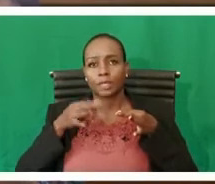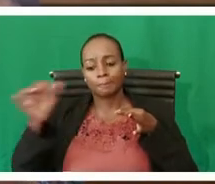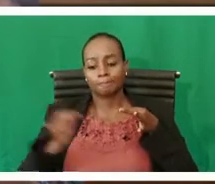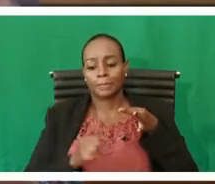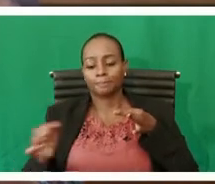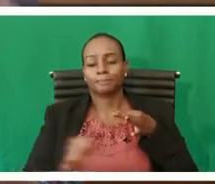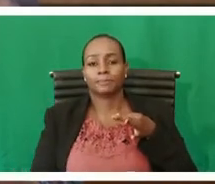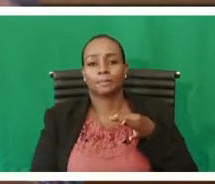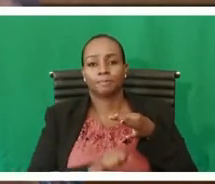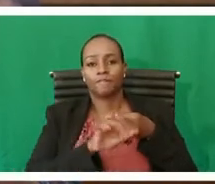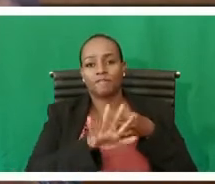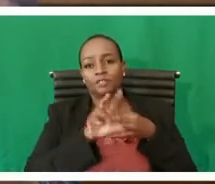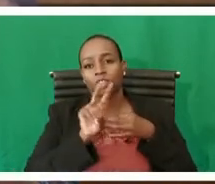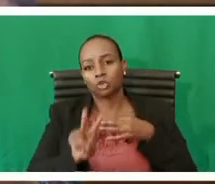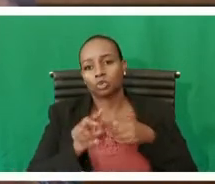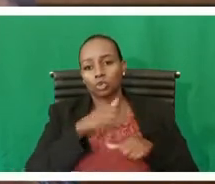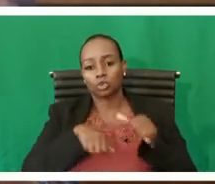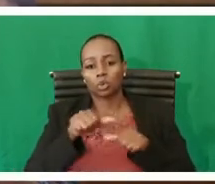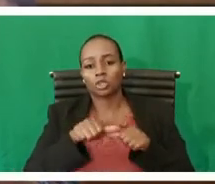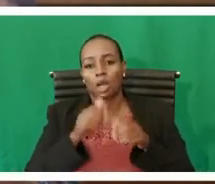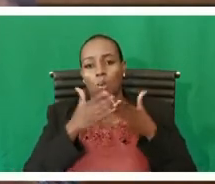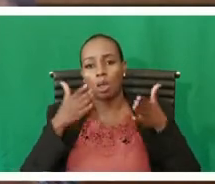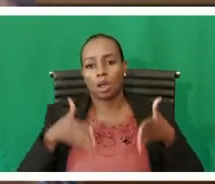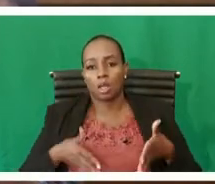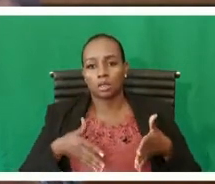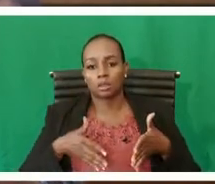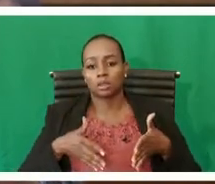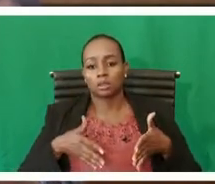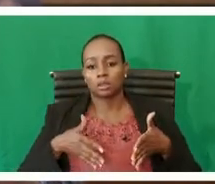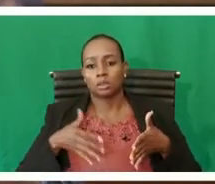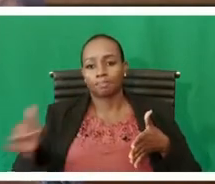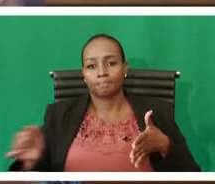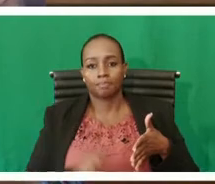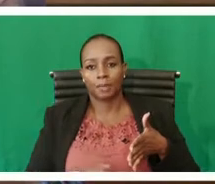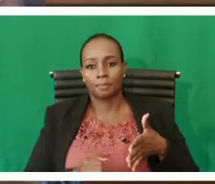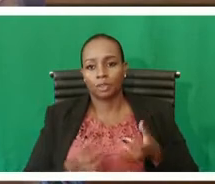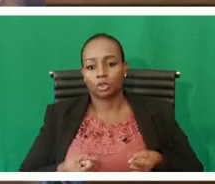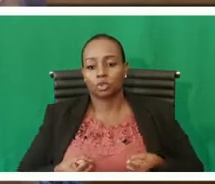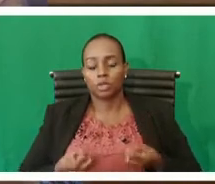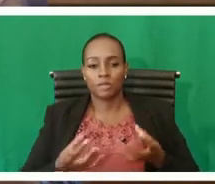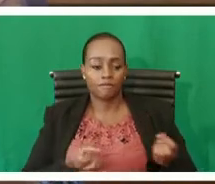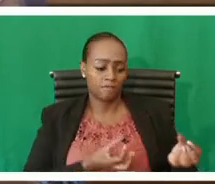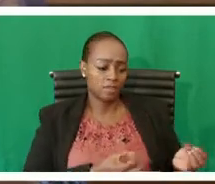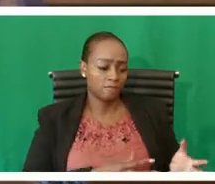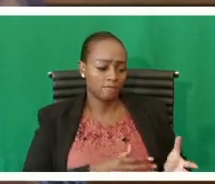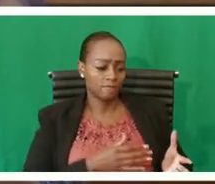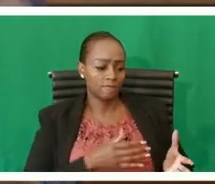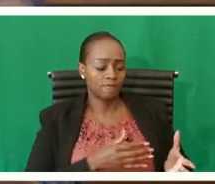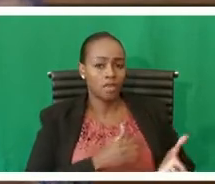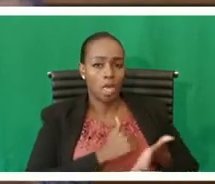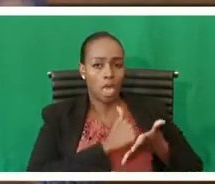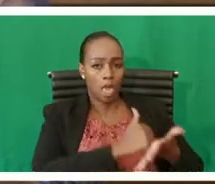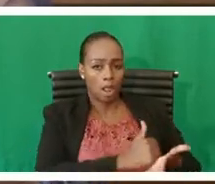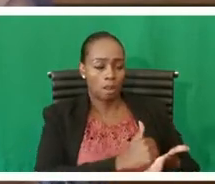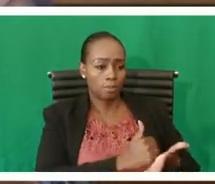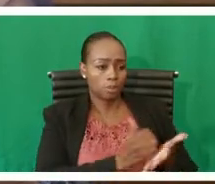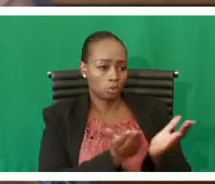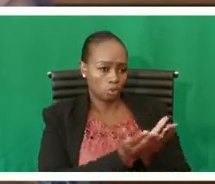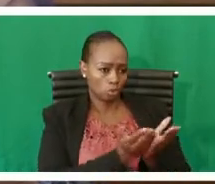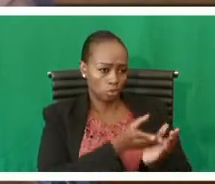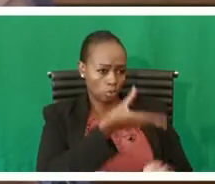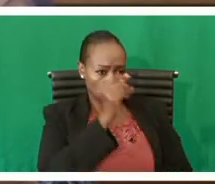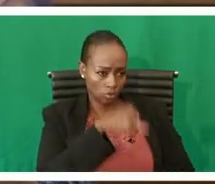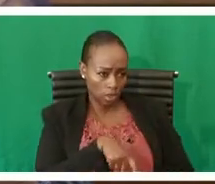positions of social workers to provide psychosocial support services to our schools in all districts. Ho monate